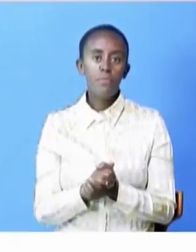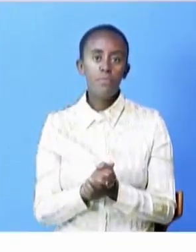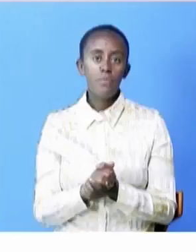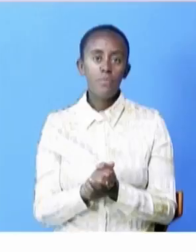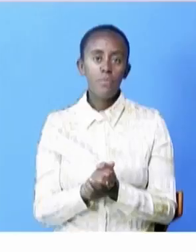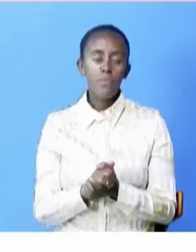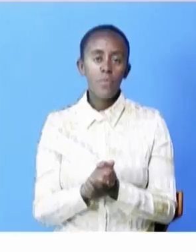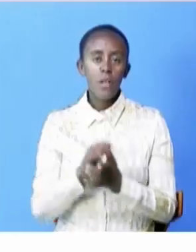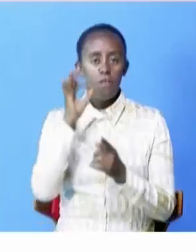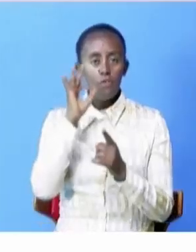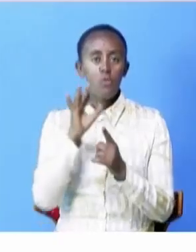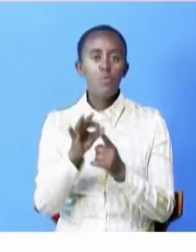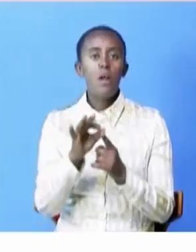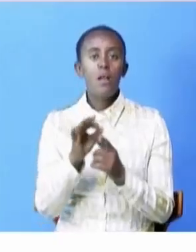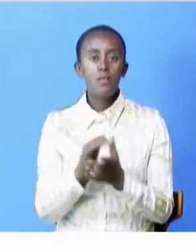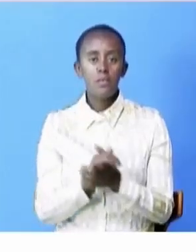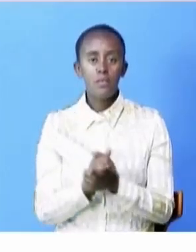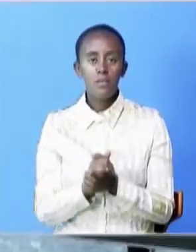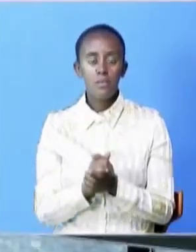plans.